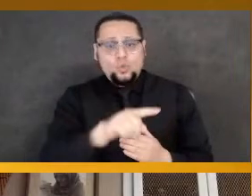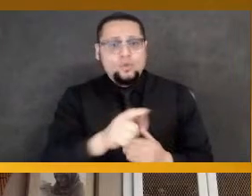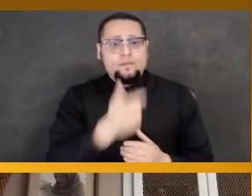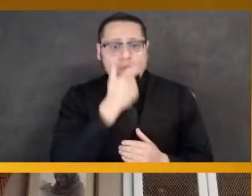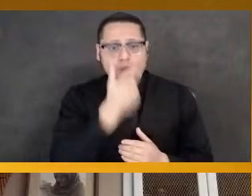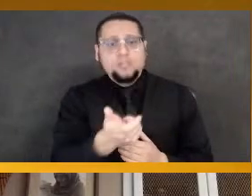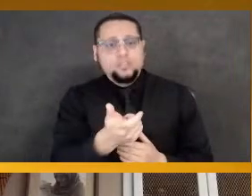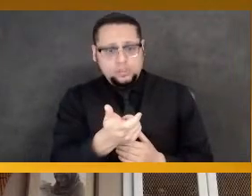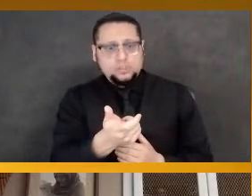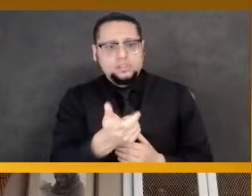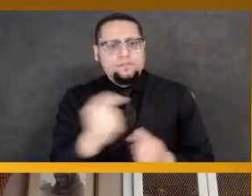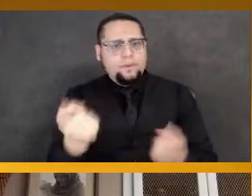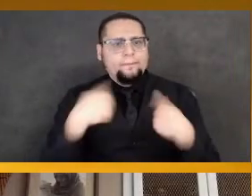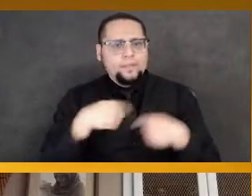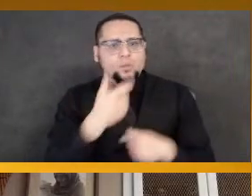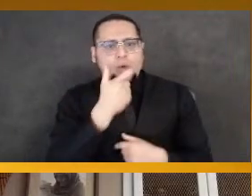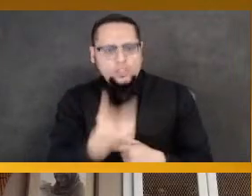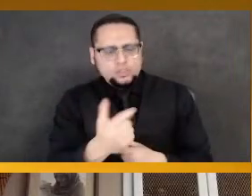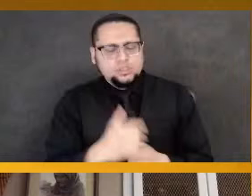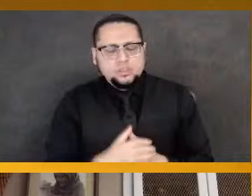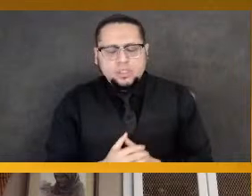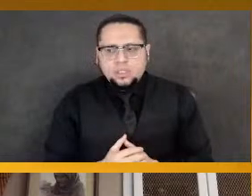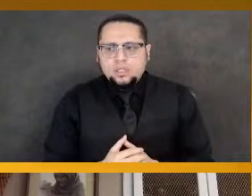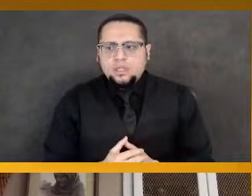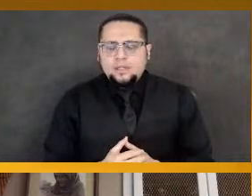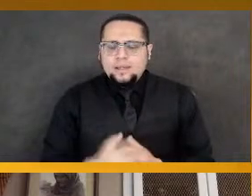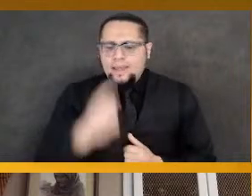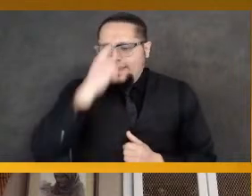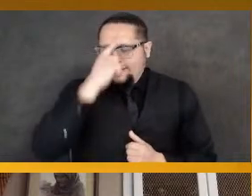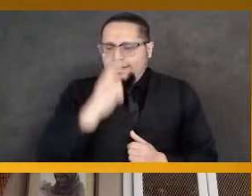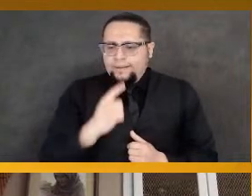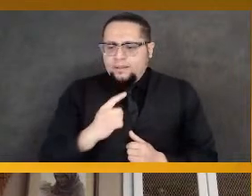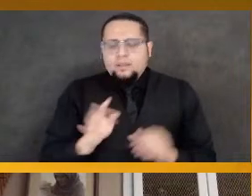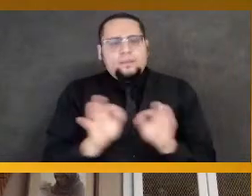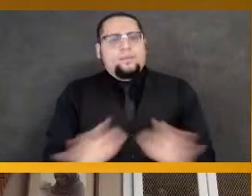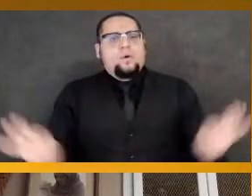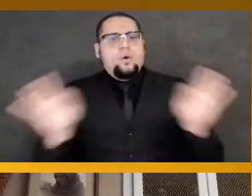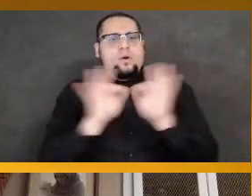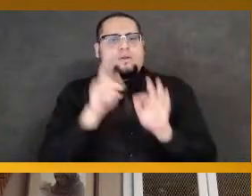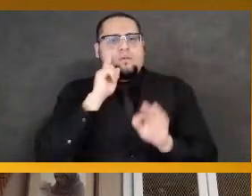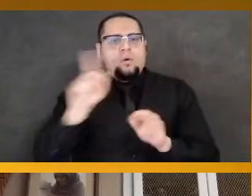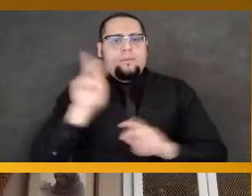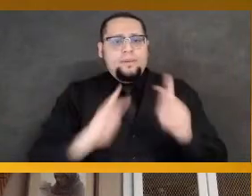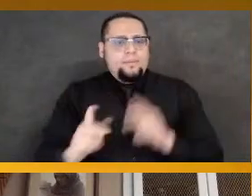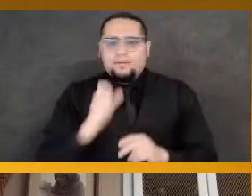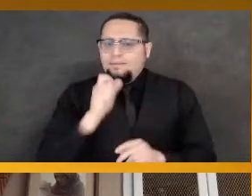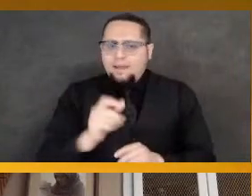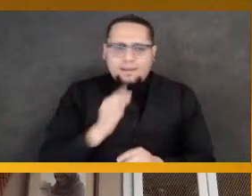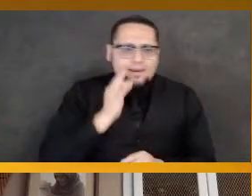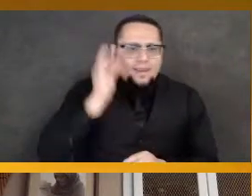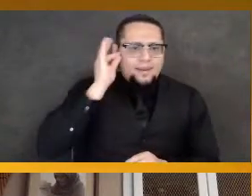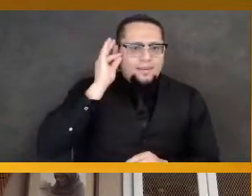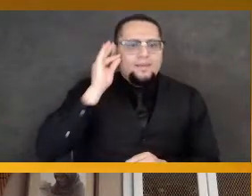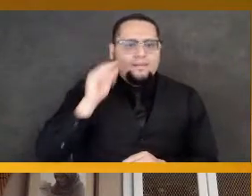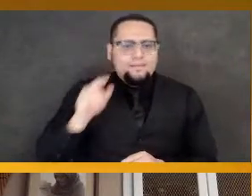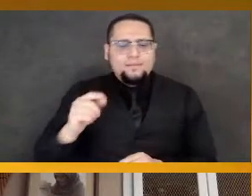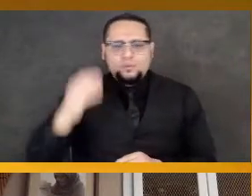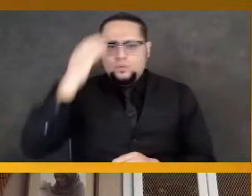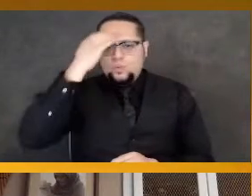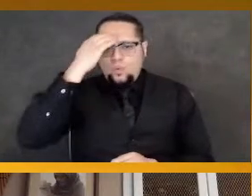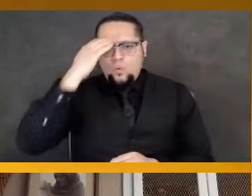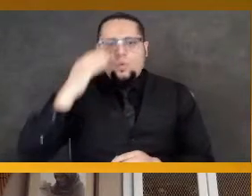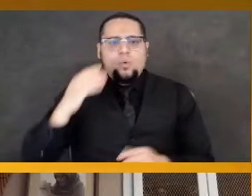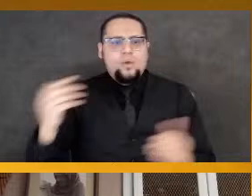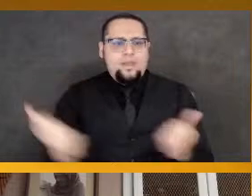coming to watch. I think it's very important for those who are outside of our communities to also learn about the kind of experiences that we have to